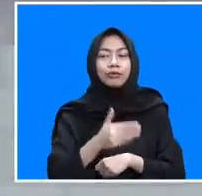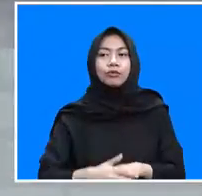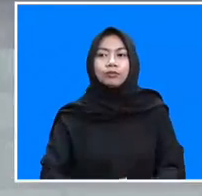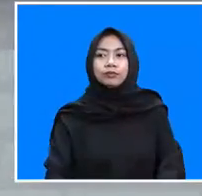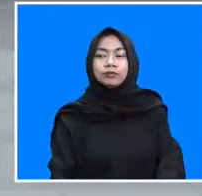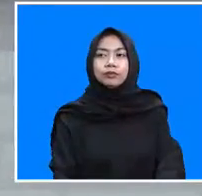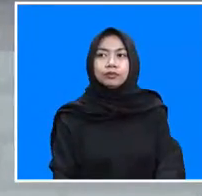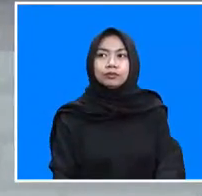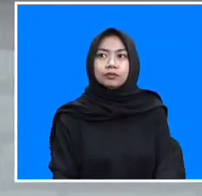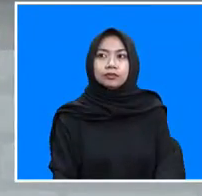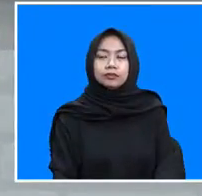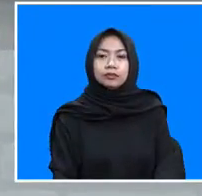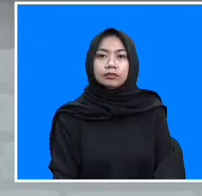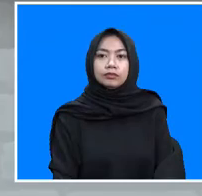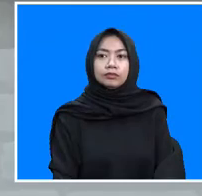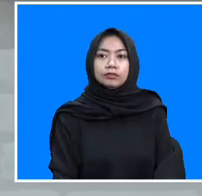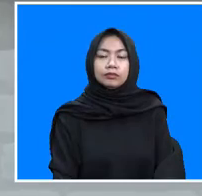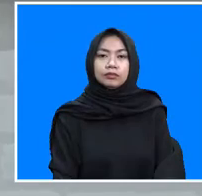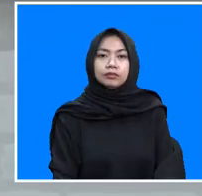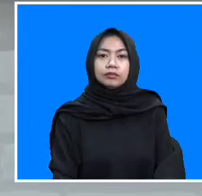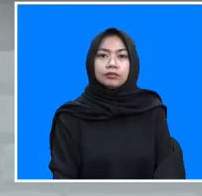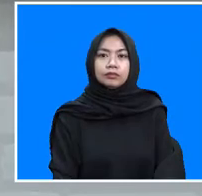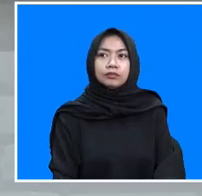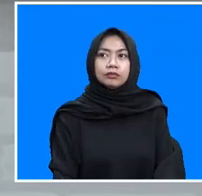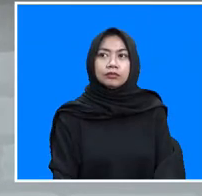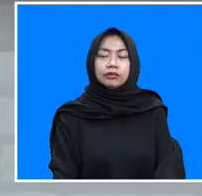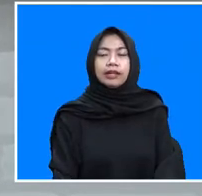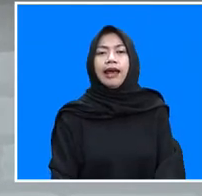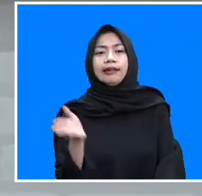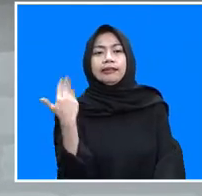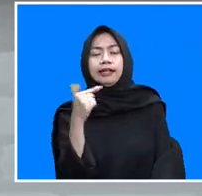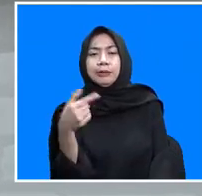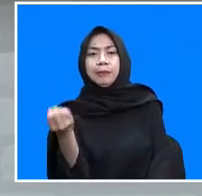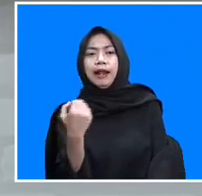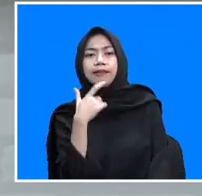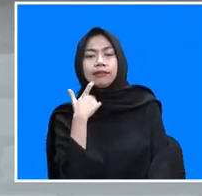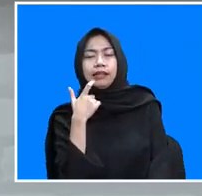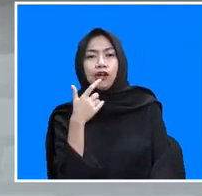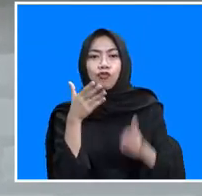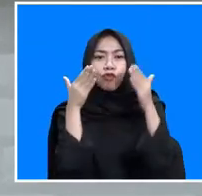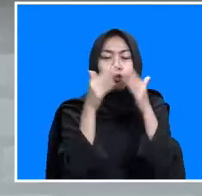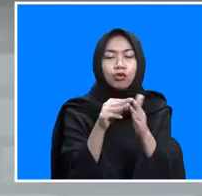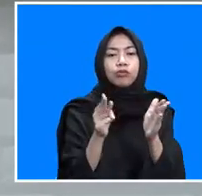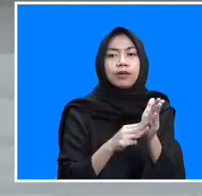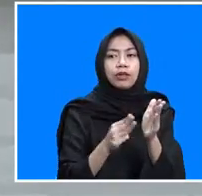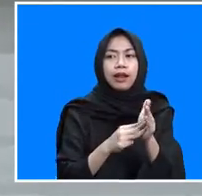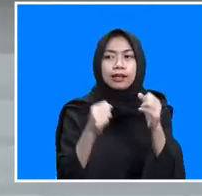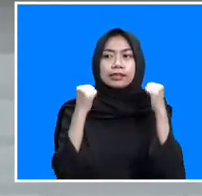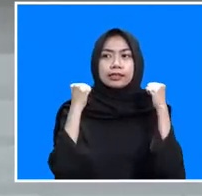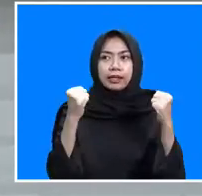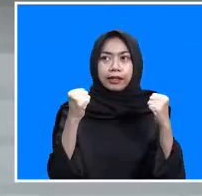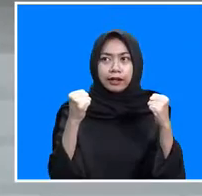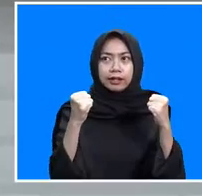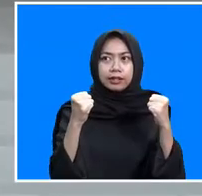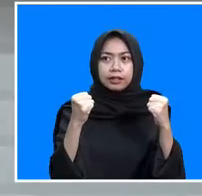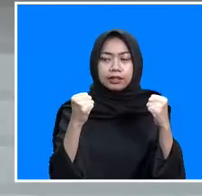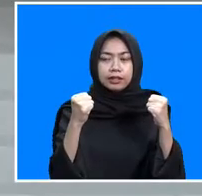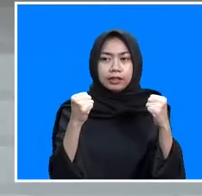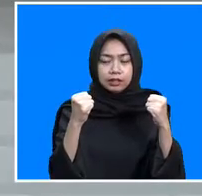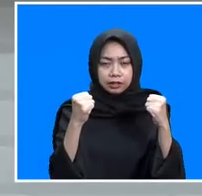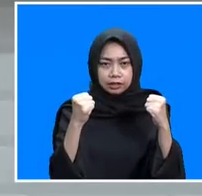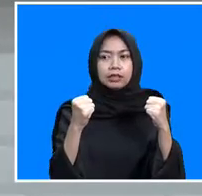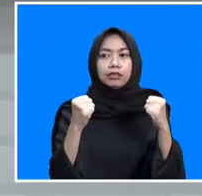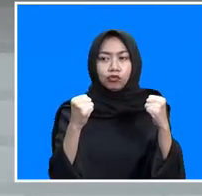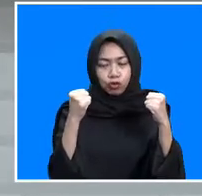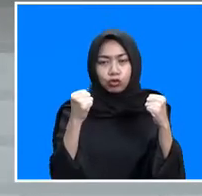when you mentioned about the health focus, I just want to clarify, it's not just in the federal government,